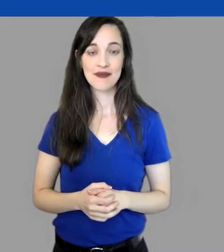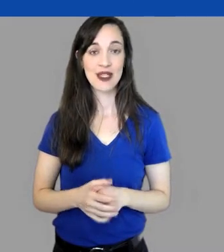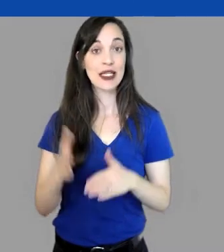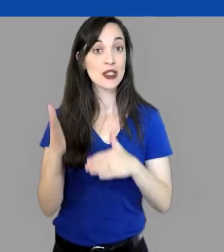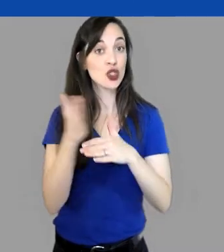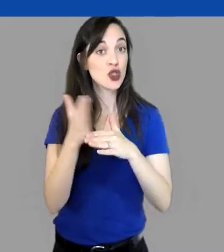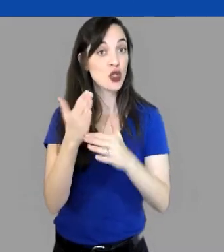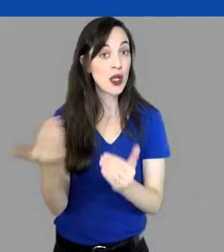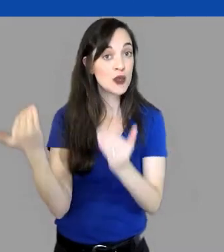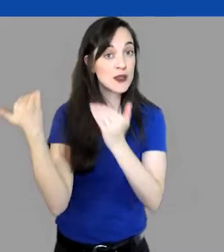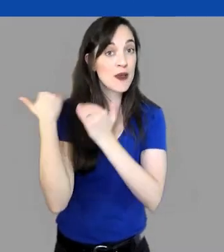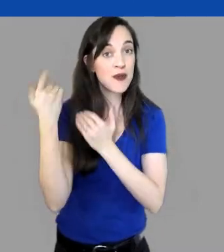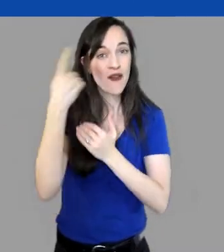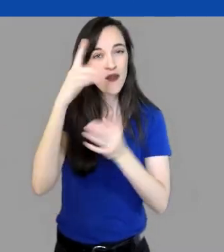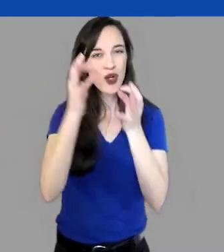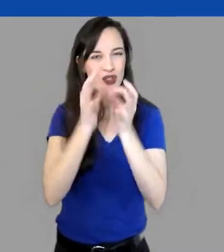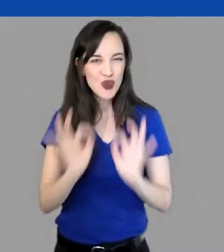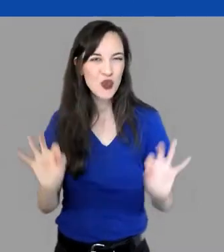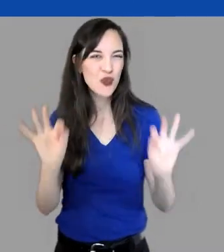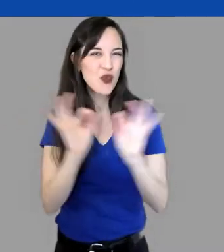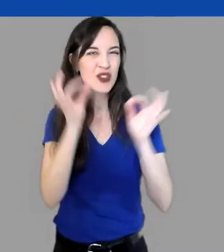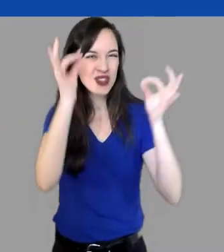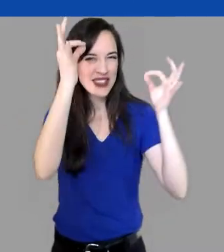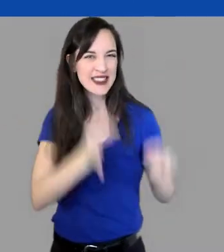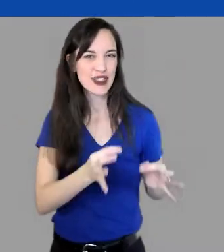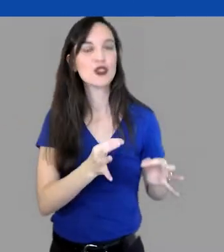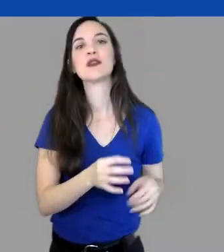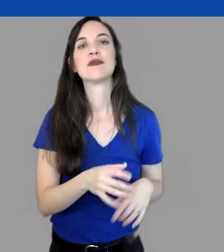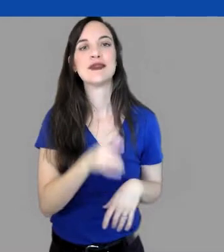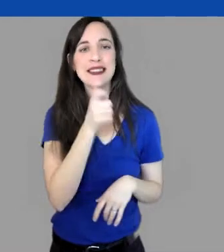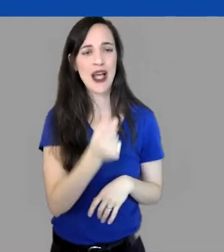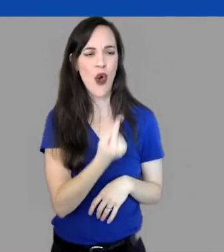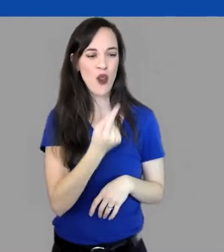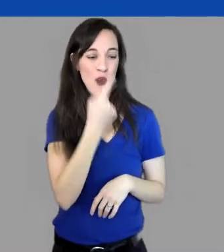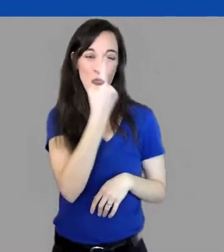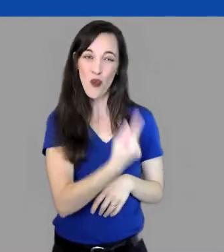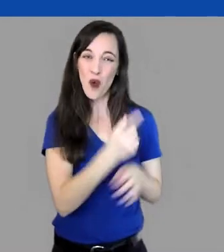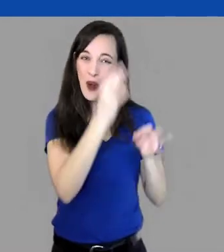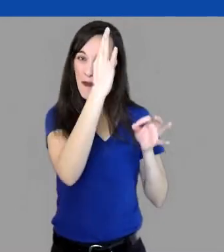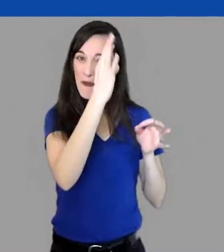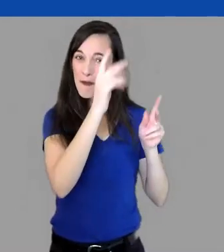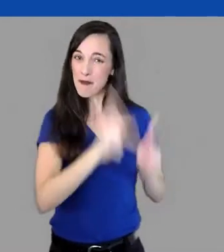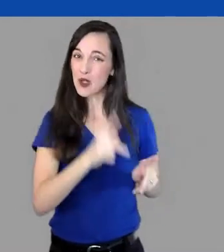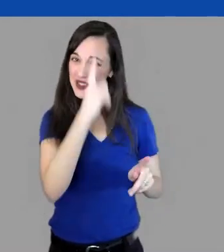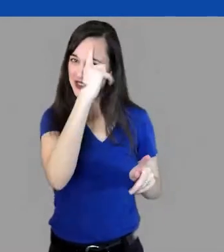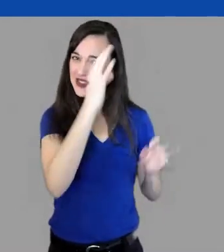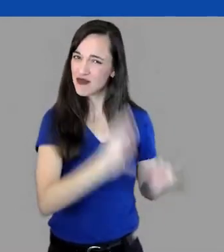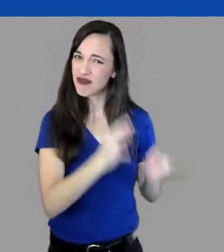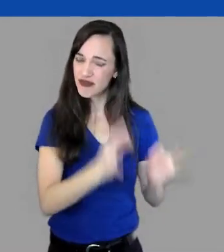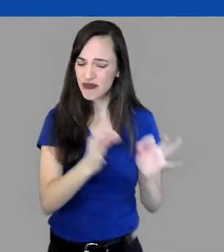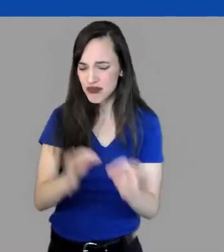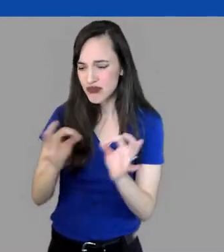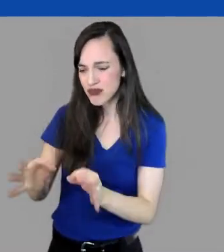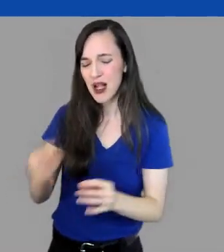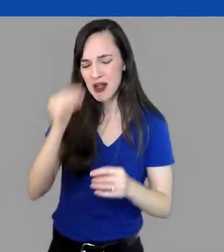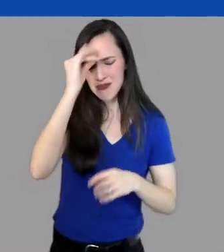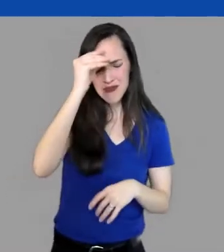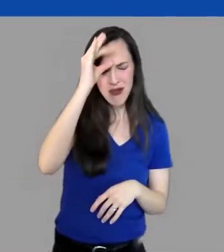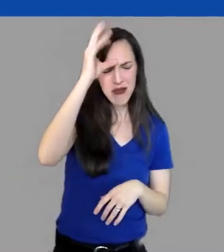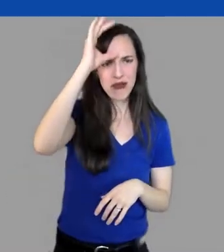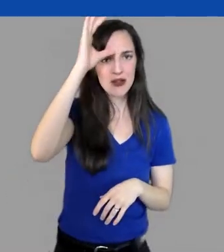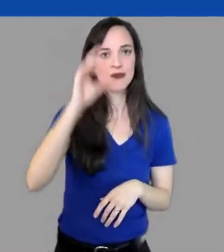Share responsibility for critical decisions It's not just one person making all the decisions and carrying the mental load